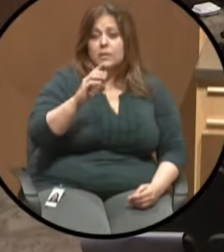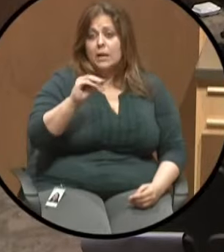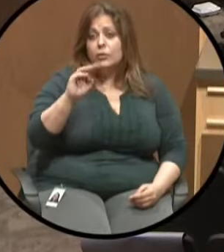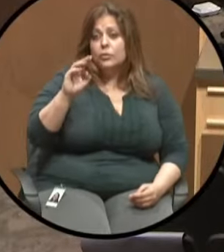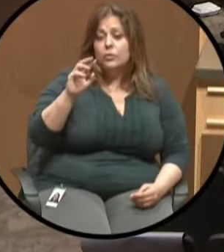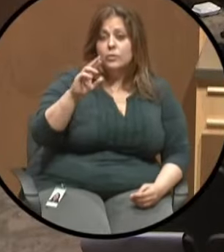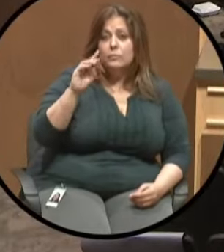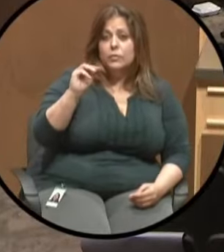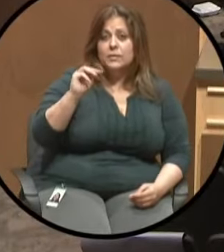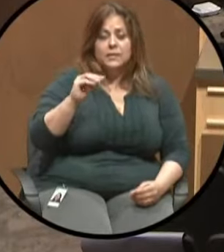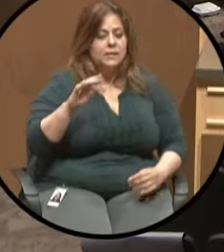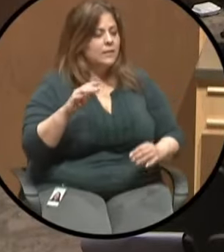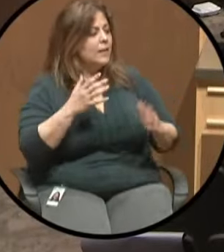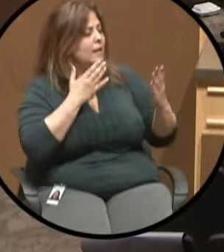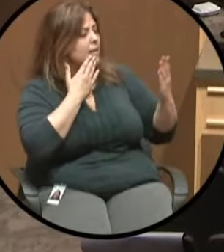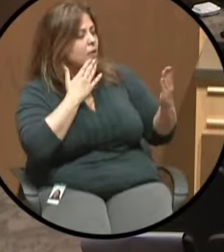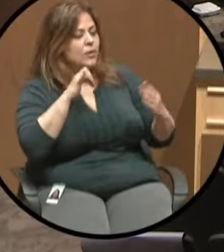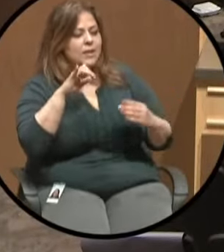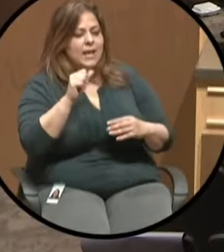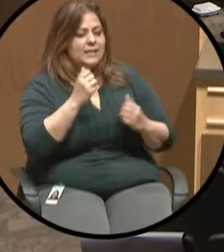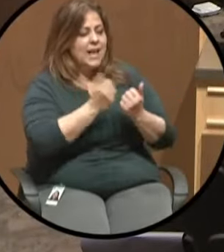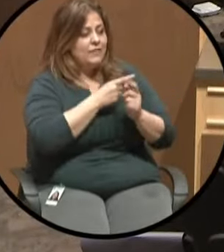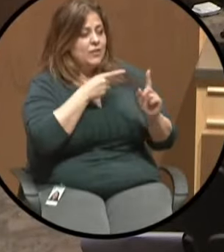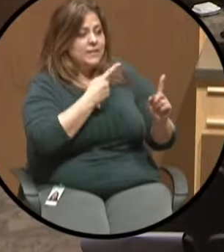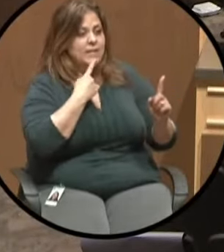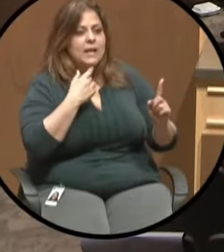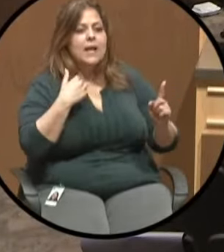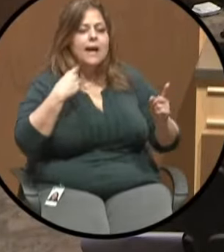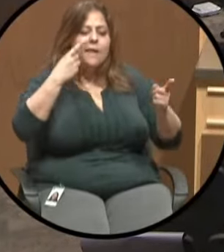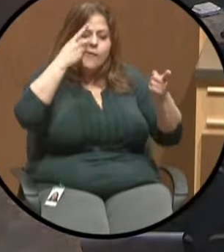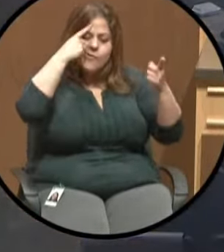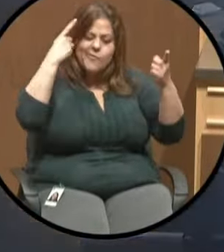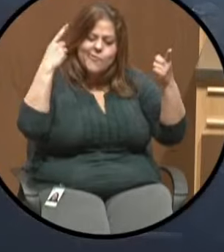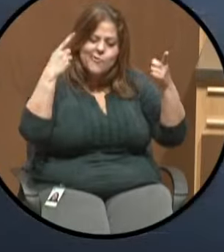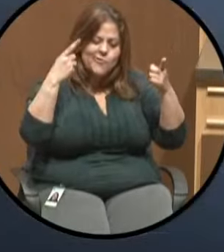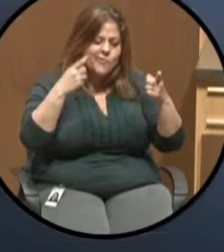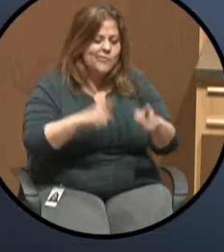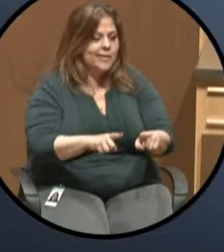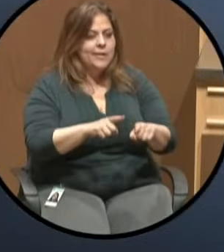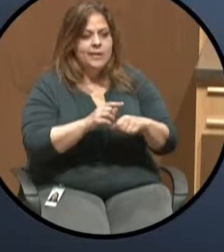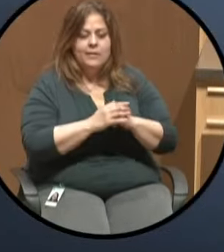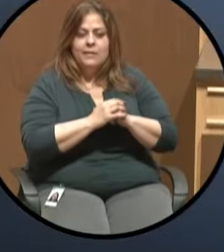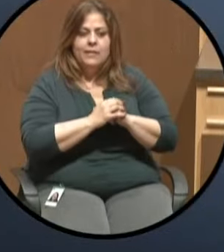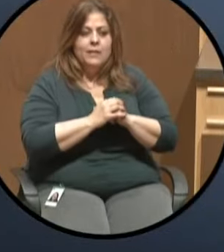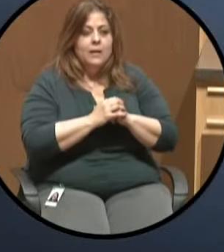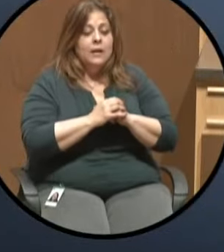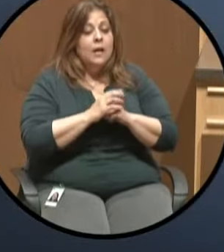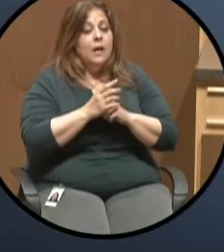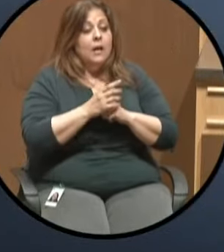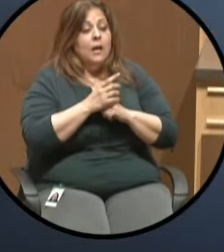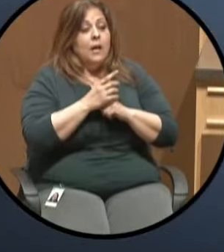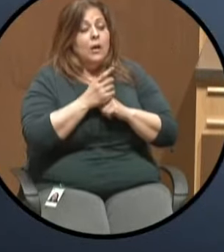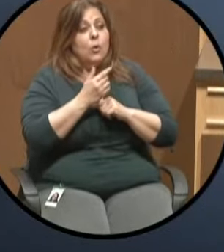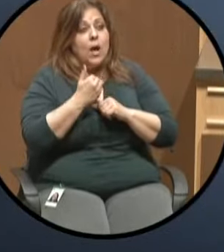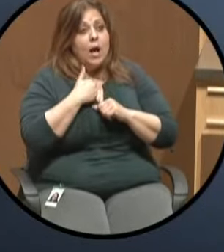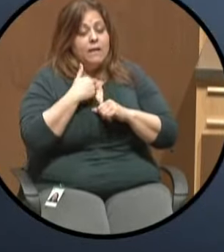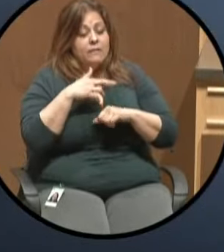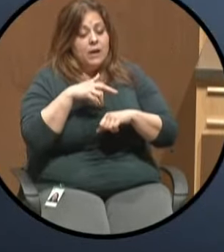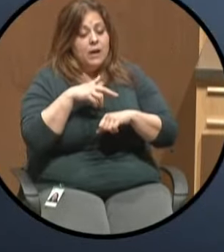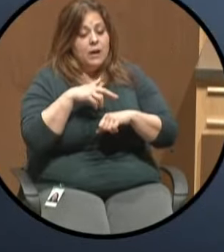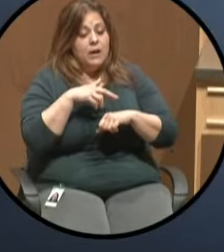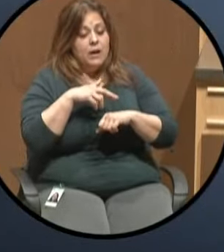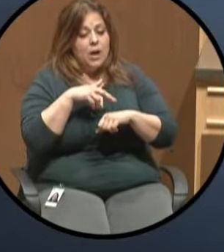Yes, thank you. I agree with everything that Dr. Hsu said. One of the best references that you might want to